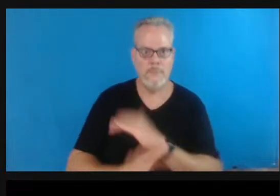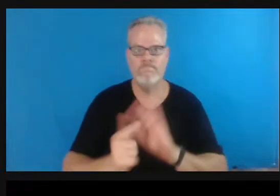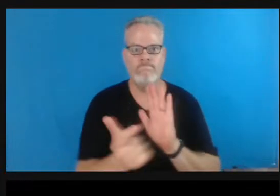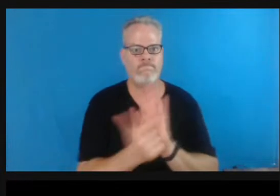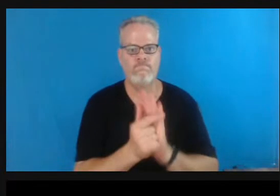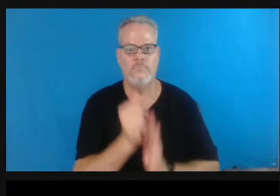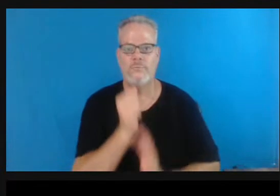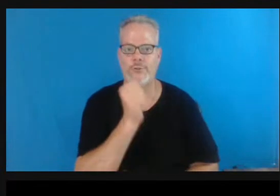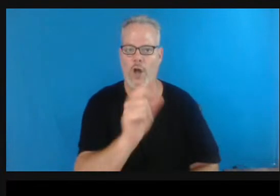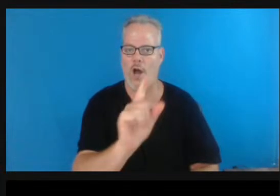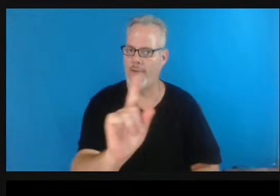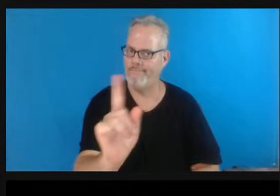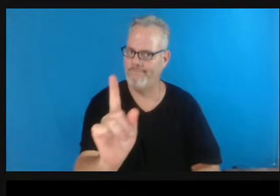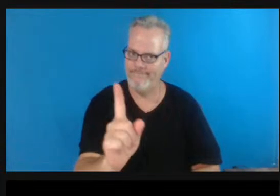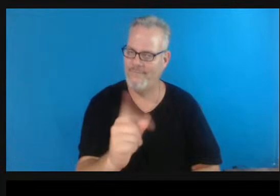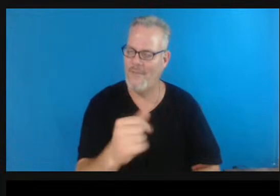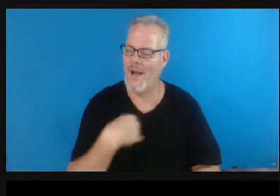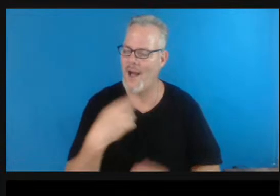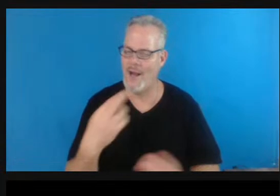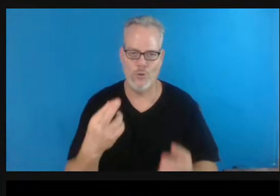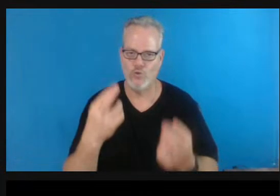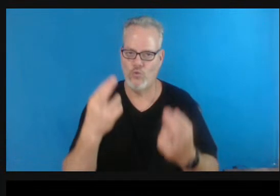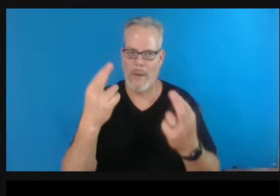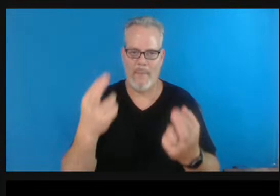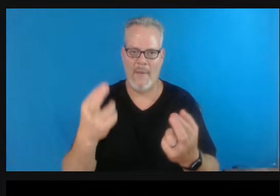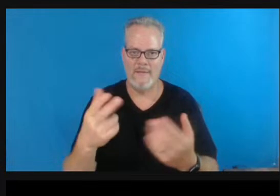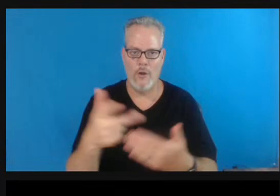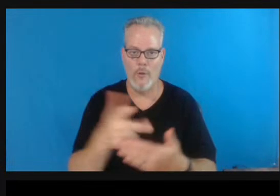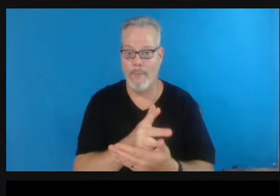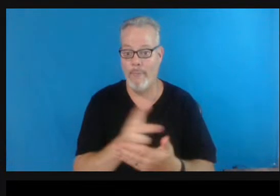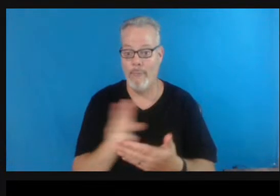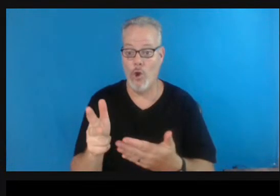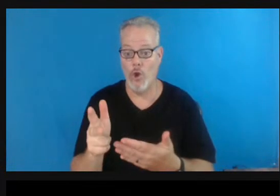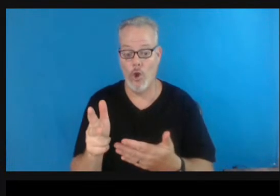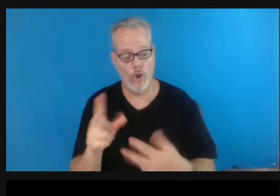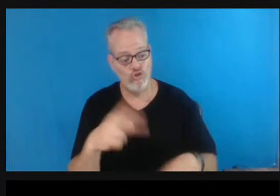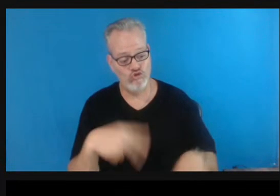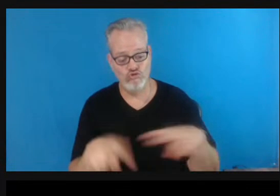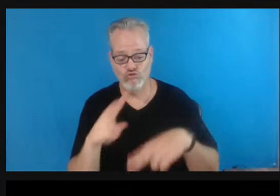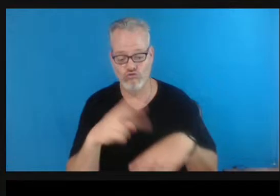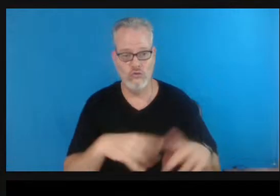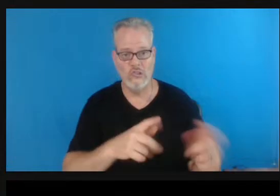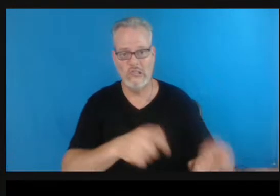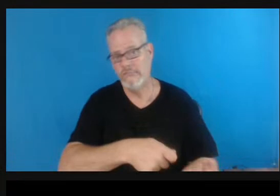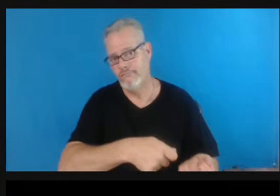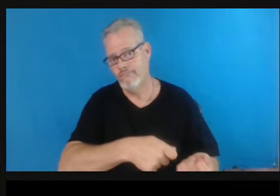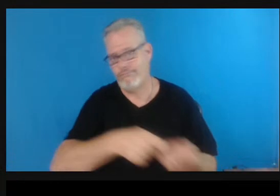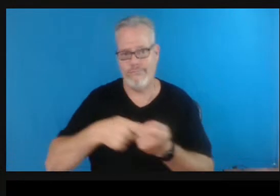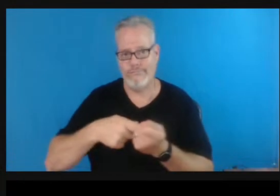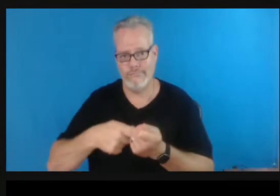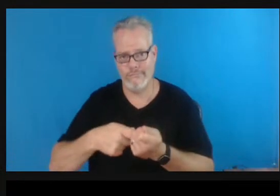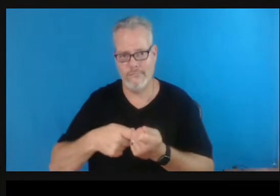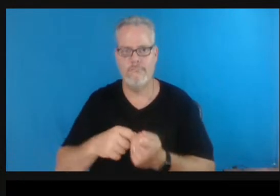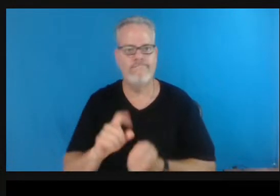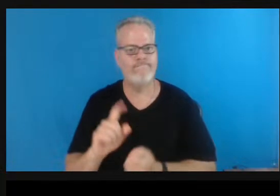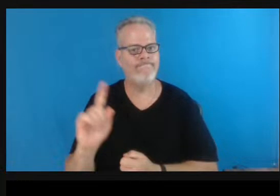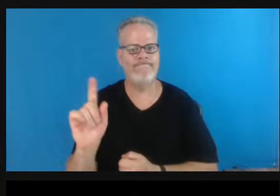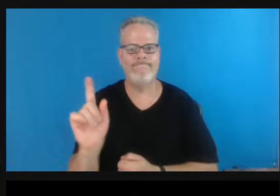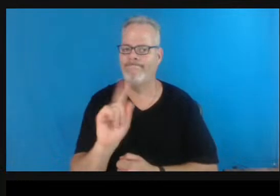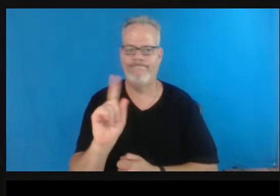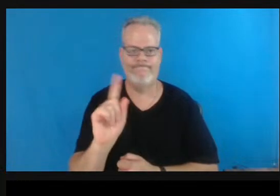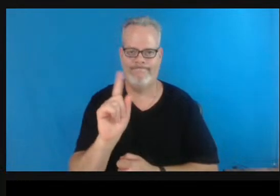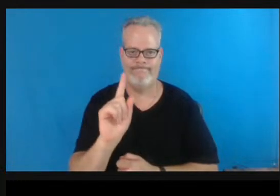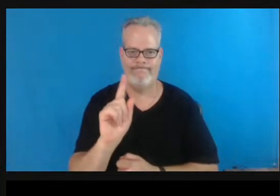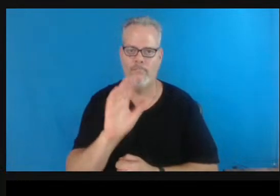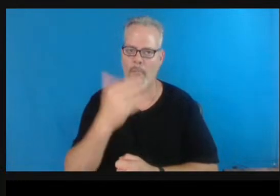I don't even think it's recommended to pull it like us. We would just tow strap it up and pull it out of the way. I think your